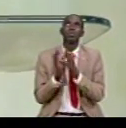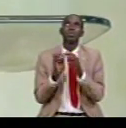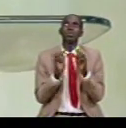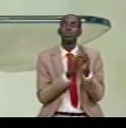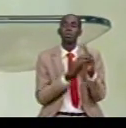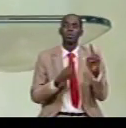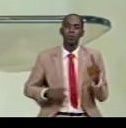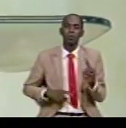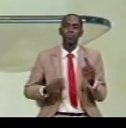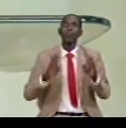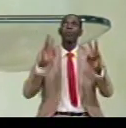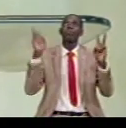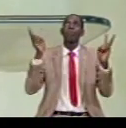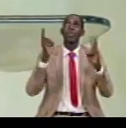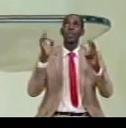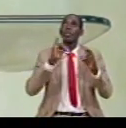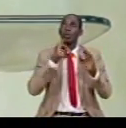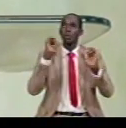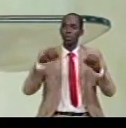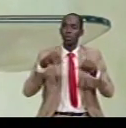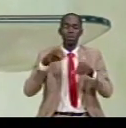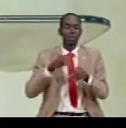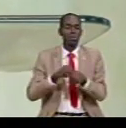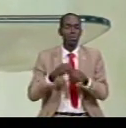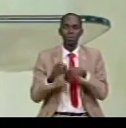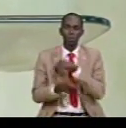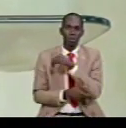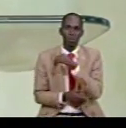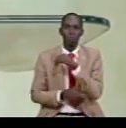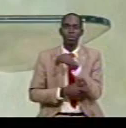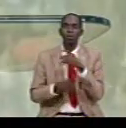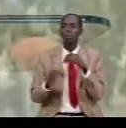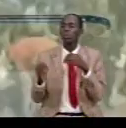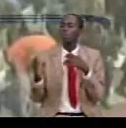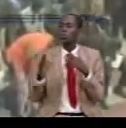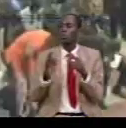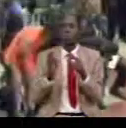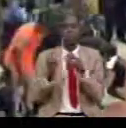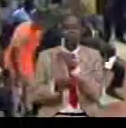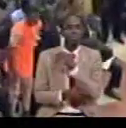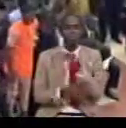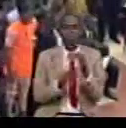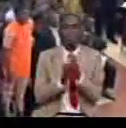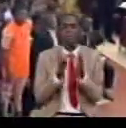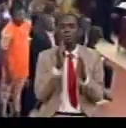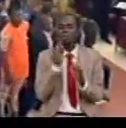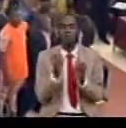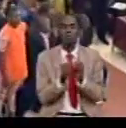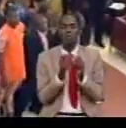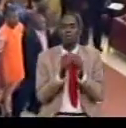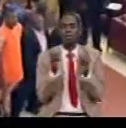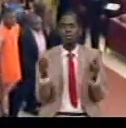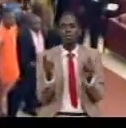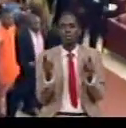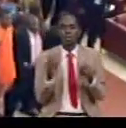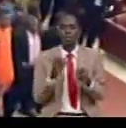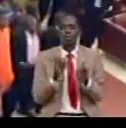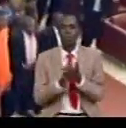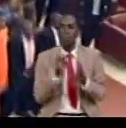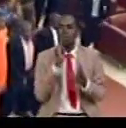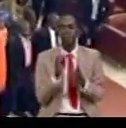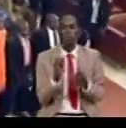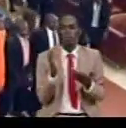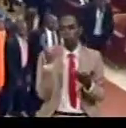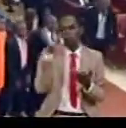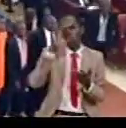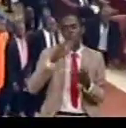victory is possible. There had no temptation taking me but such as is common to man. I know you are faithful, you know, to keep me from falling. You